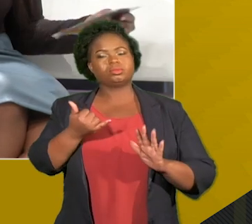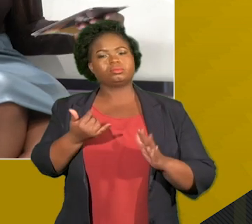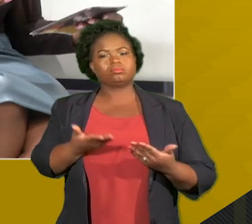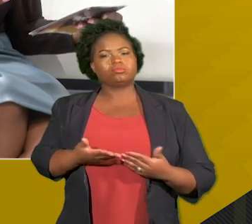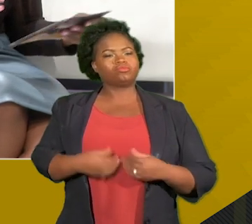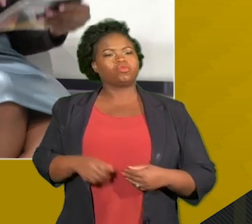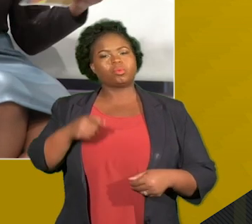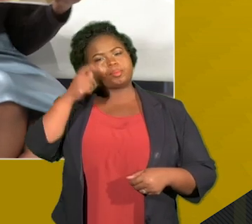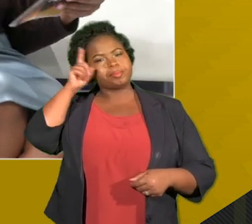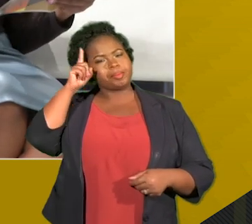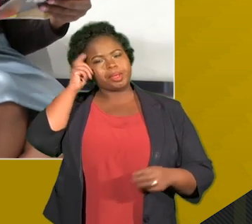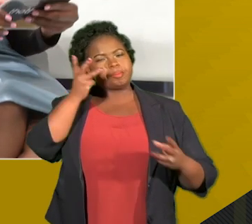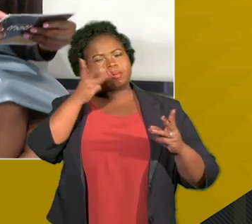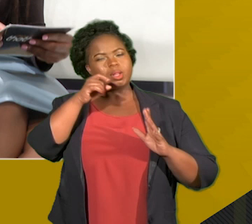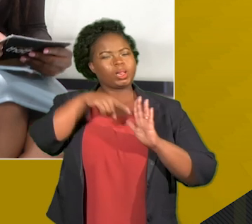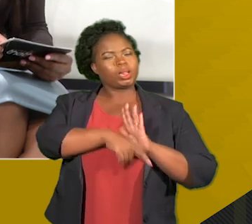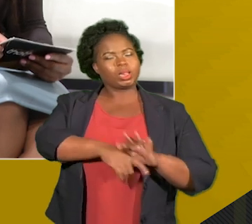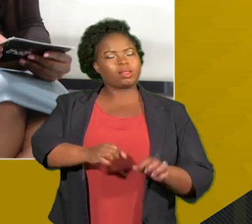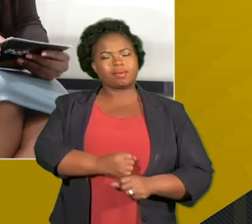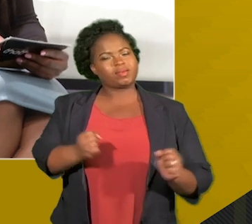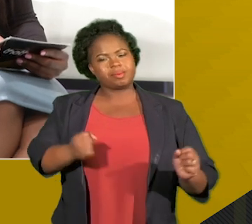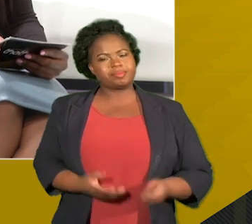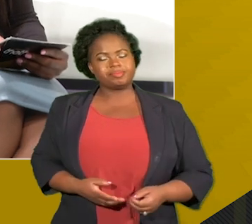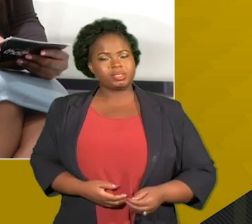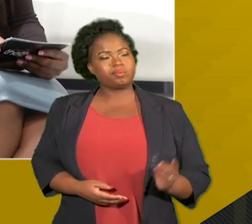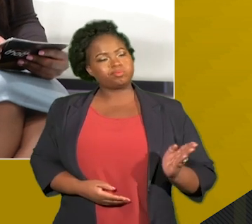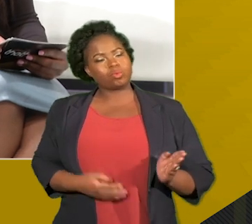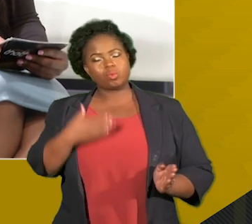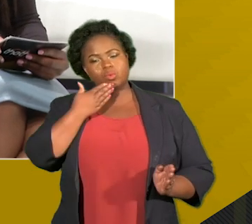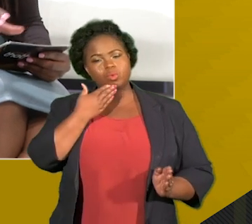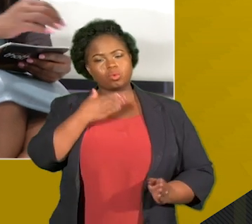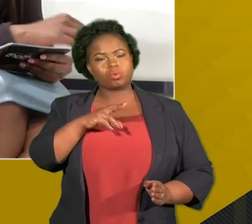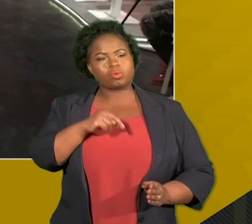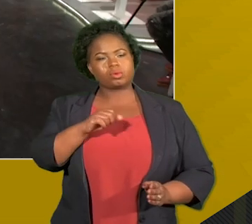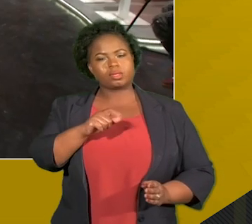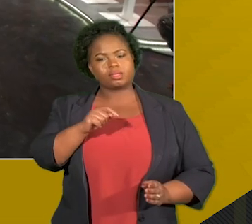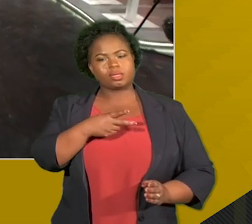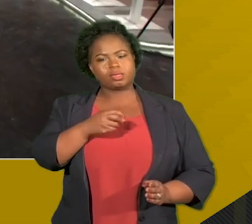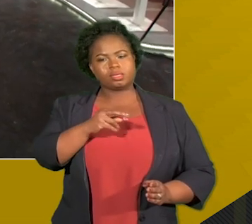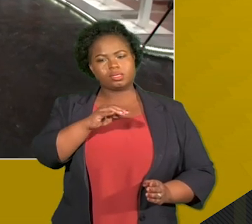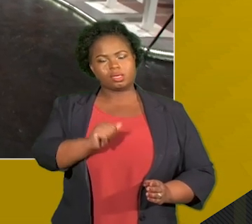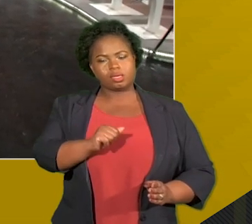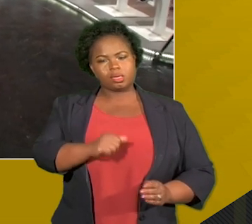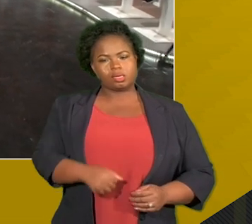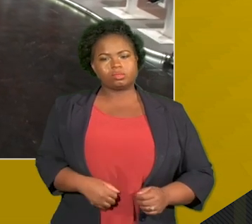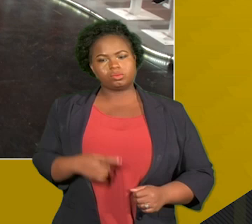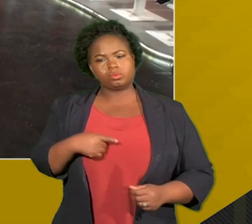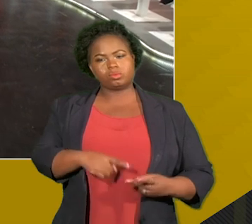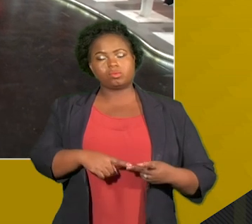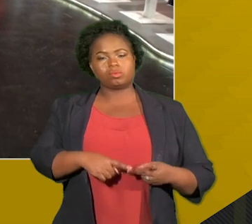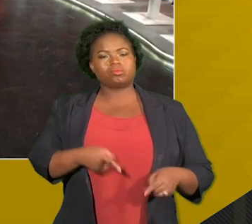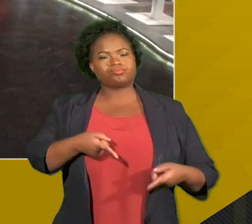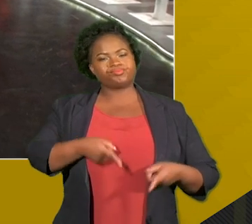open to Africans, so we want to go deeper into that. On the couch, we're joined by Nathaniel Shepherd, who is the owner of Kafar Ingozi